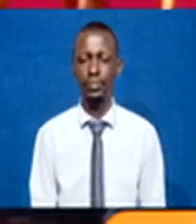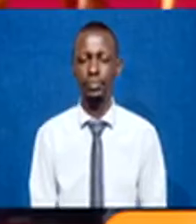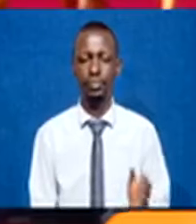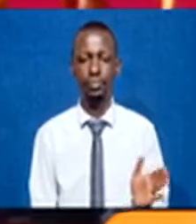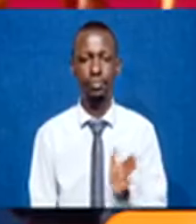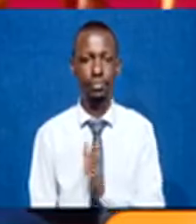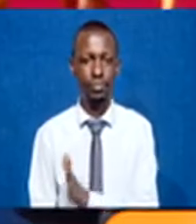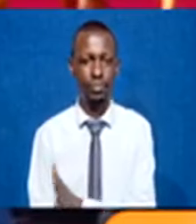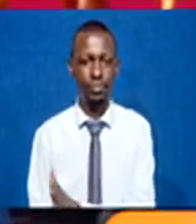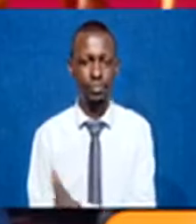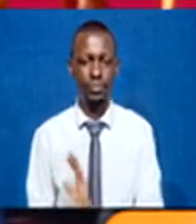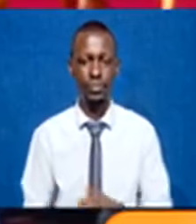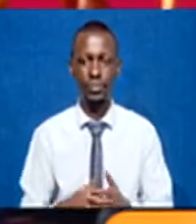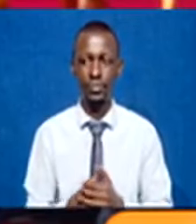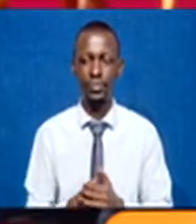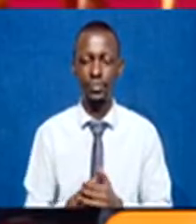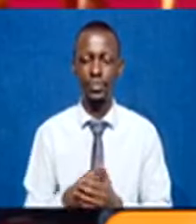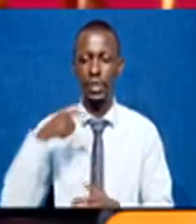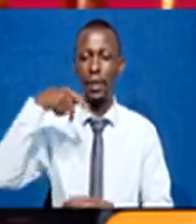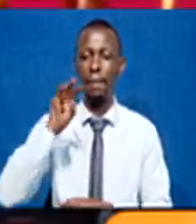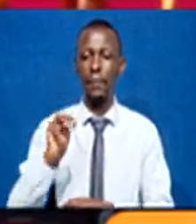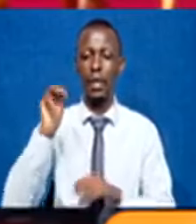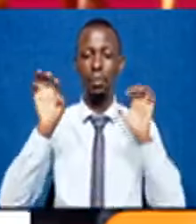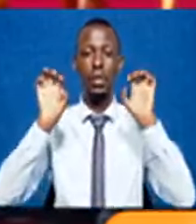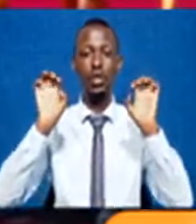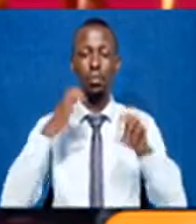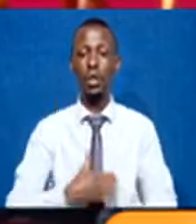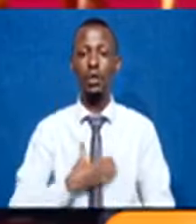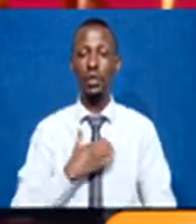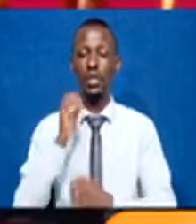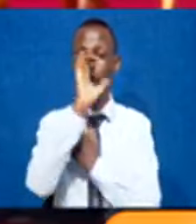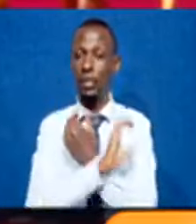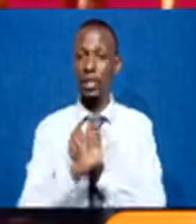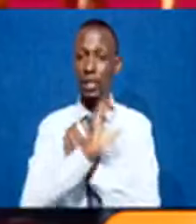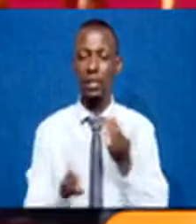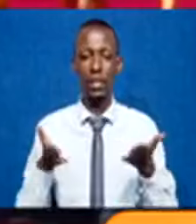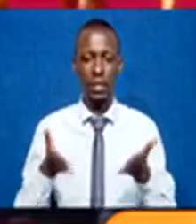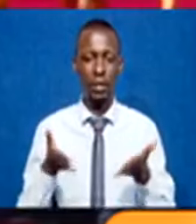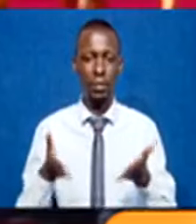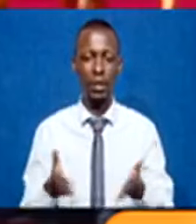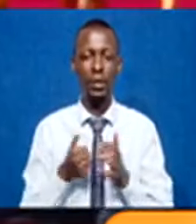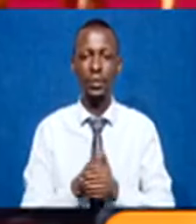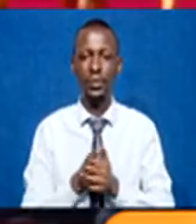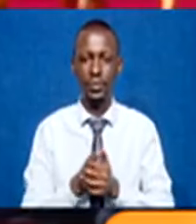At the same time, the Ethiopian Prime Minister is in town. That's right. Abiy Ahmed is in